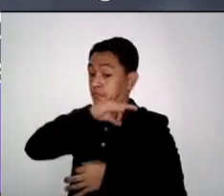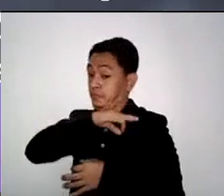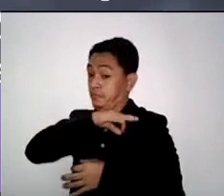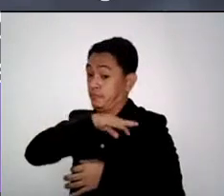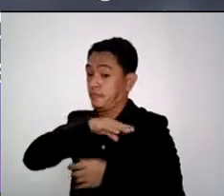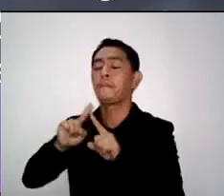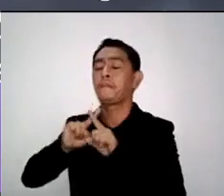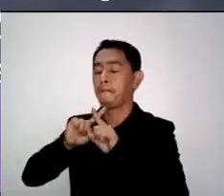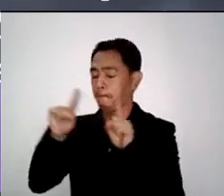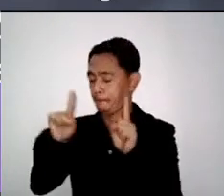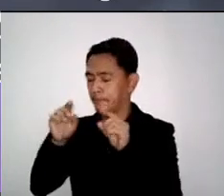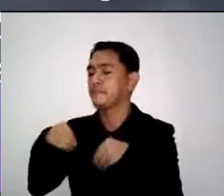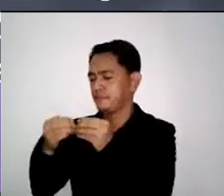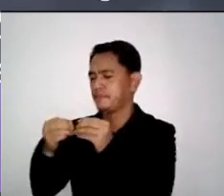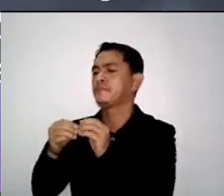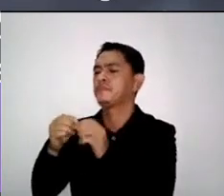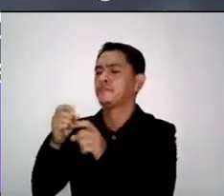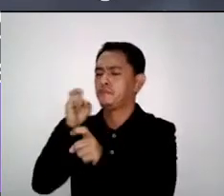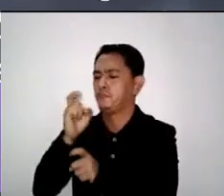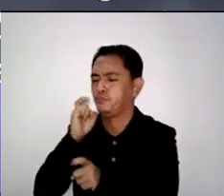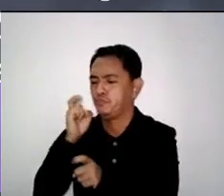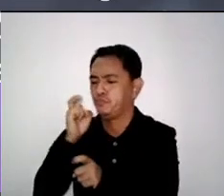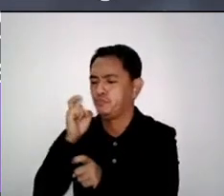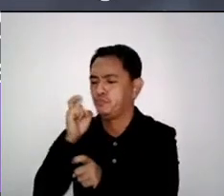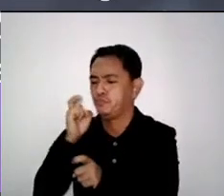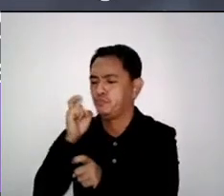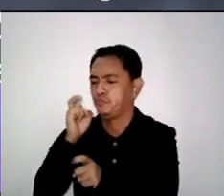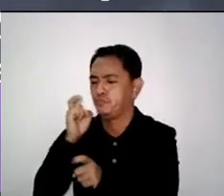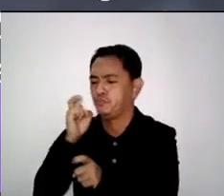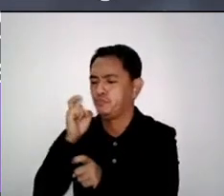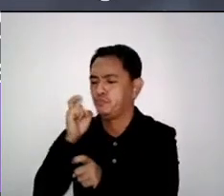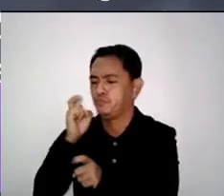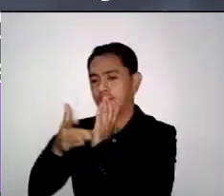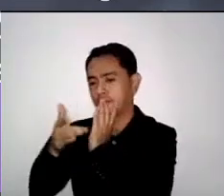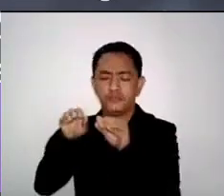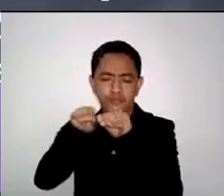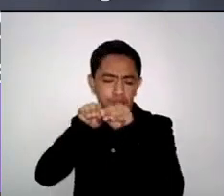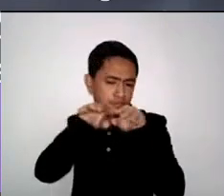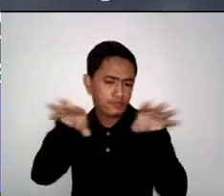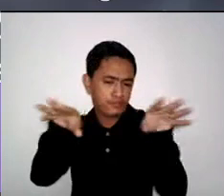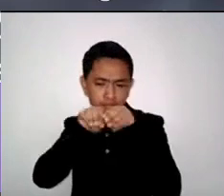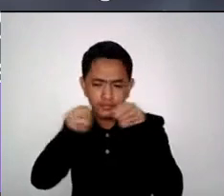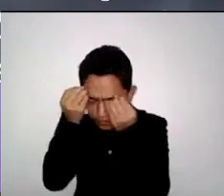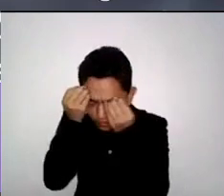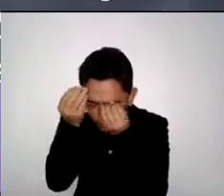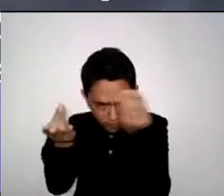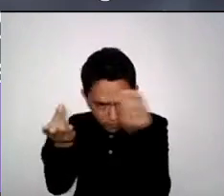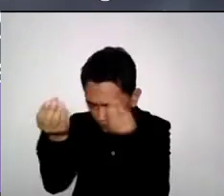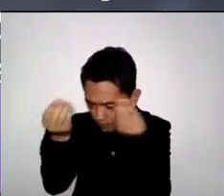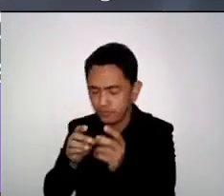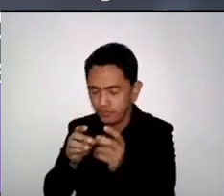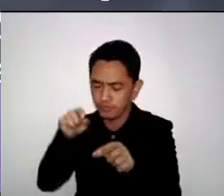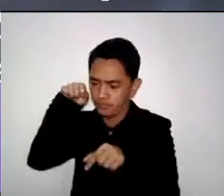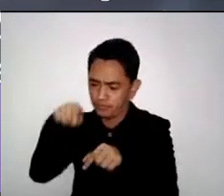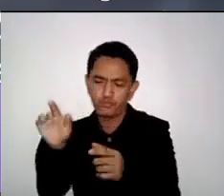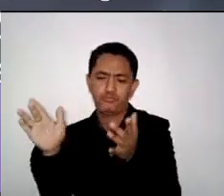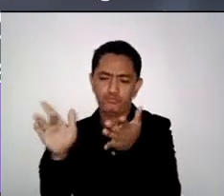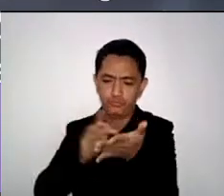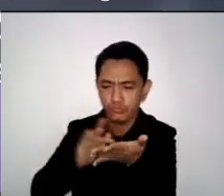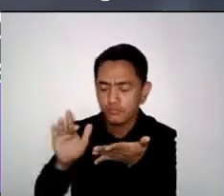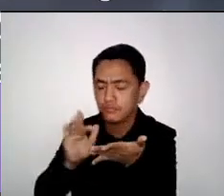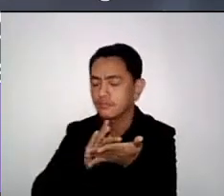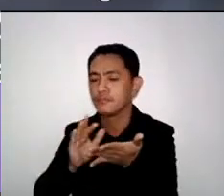advance of technology that allows dissemination of information with just a click or swipe, it is important to